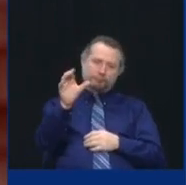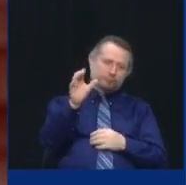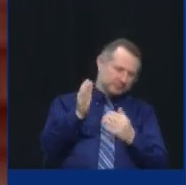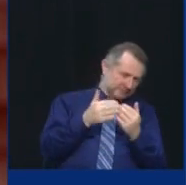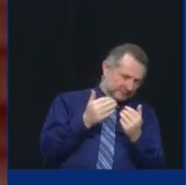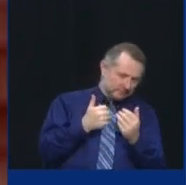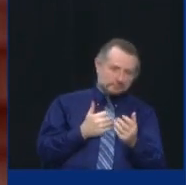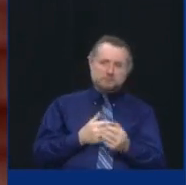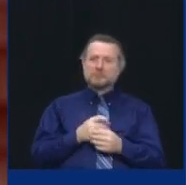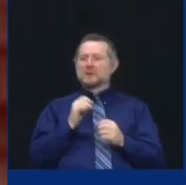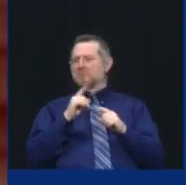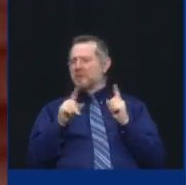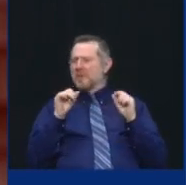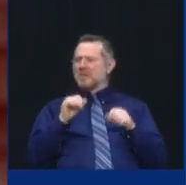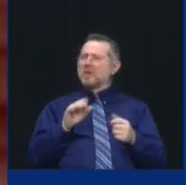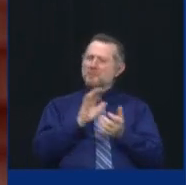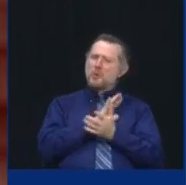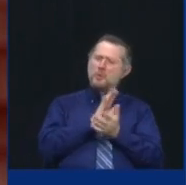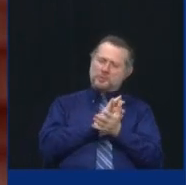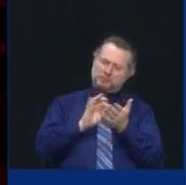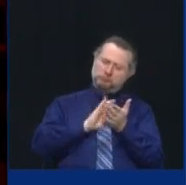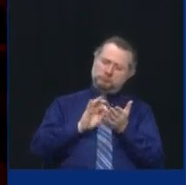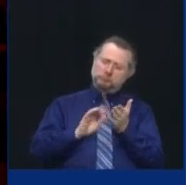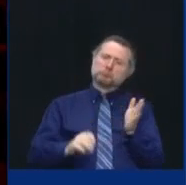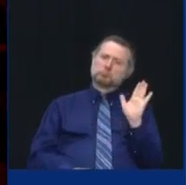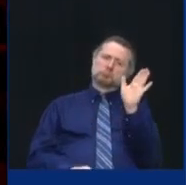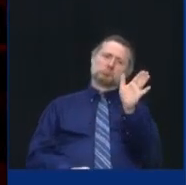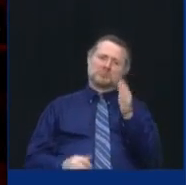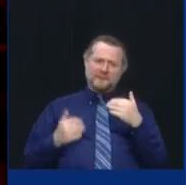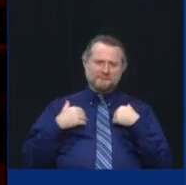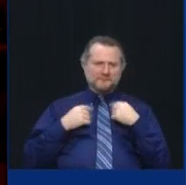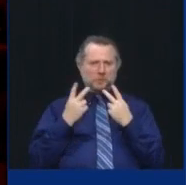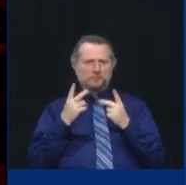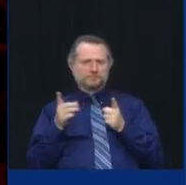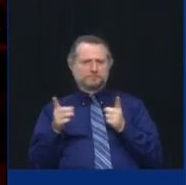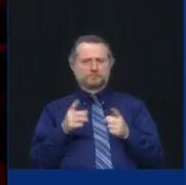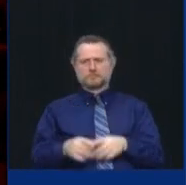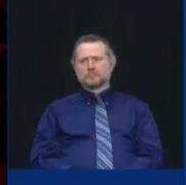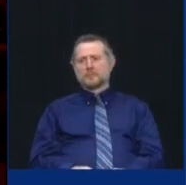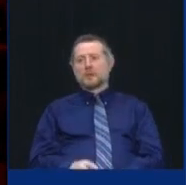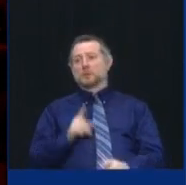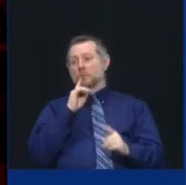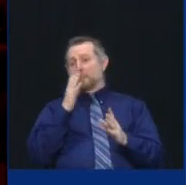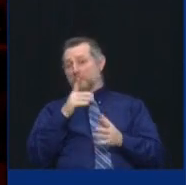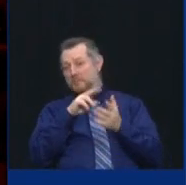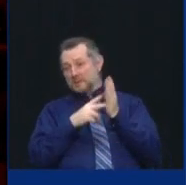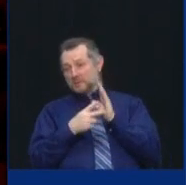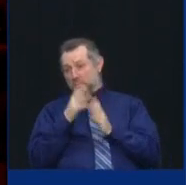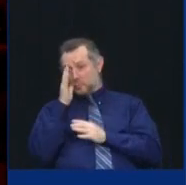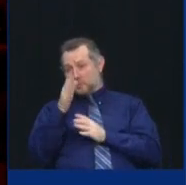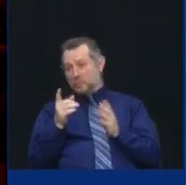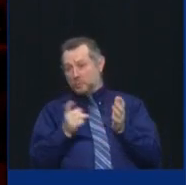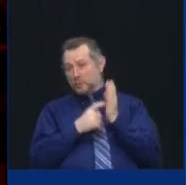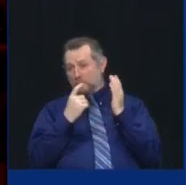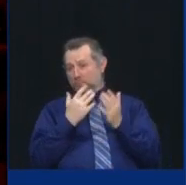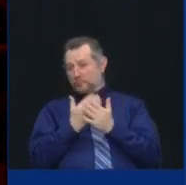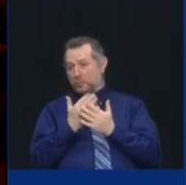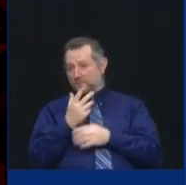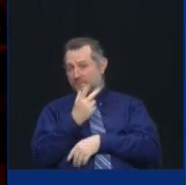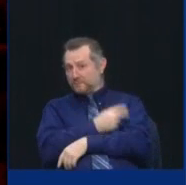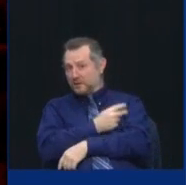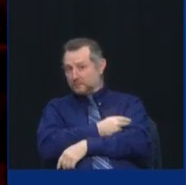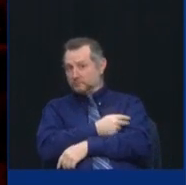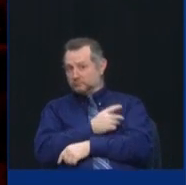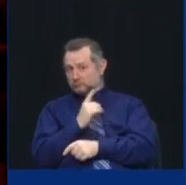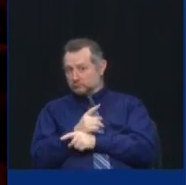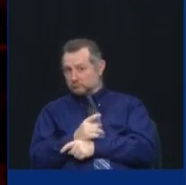you could have paper or electronic version. So the state is saying that there will be some form of proof that you were vaccinated to get into Radio